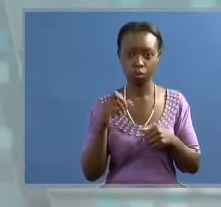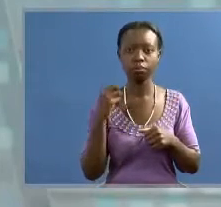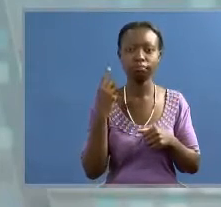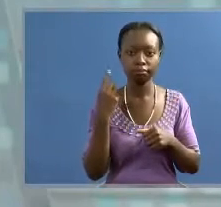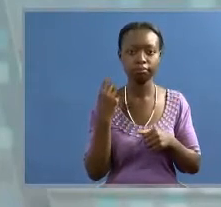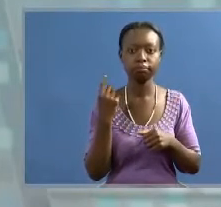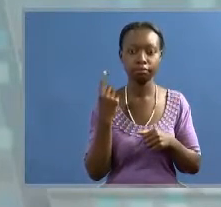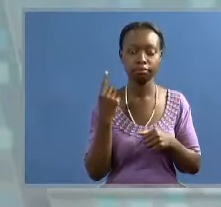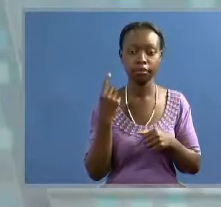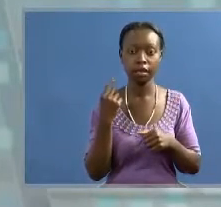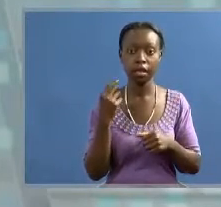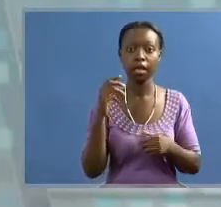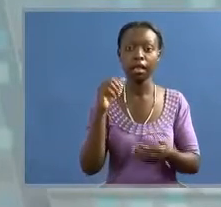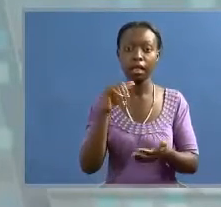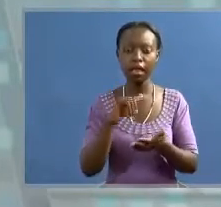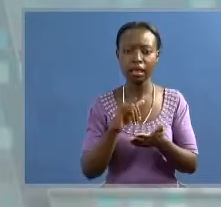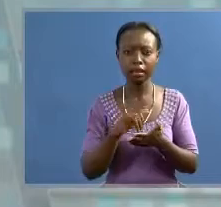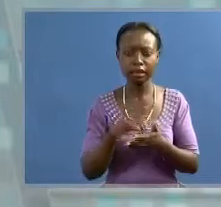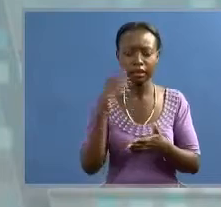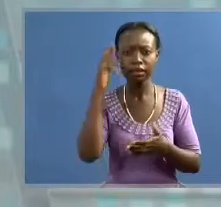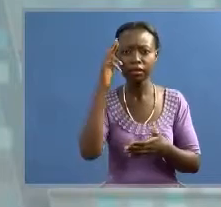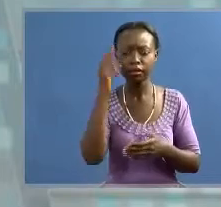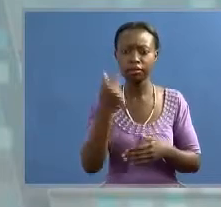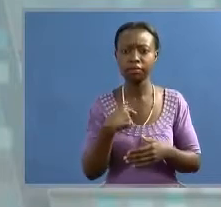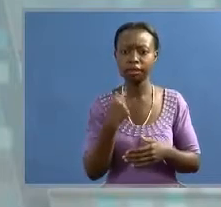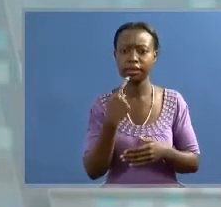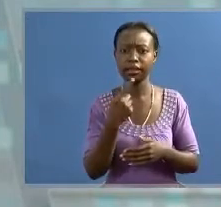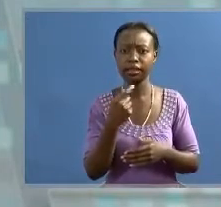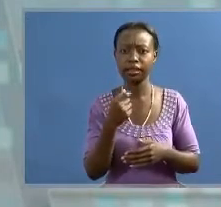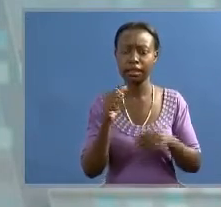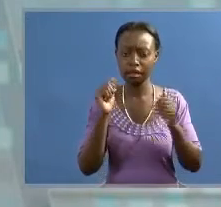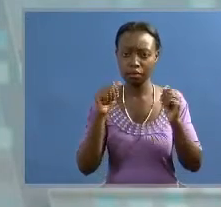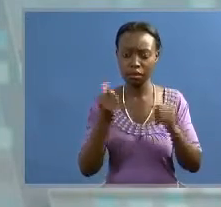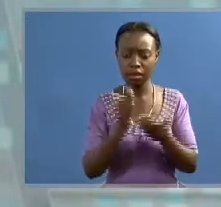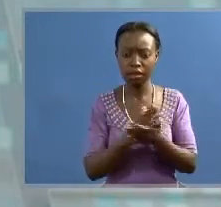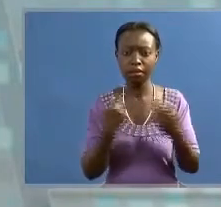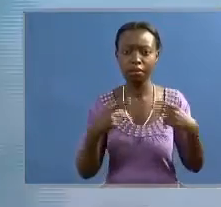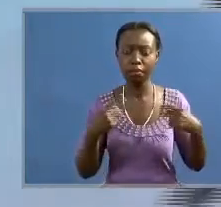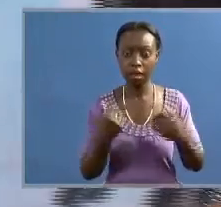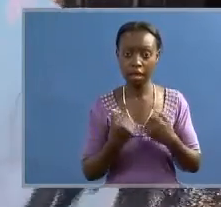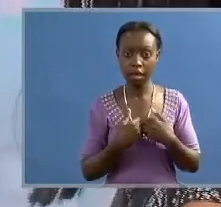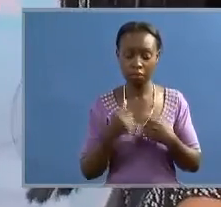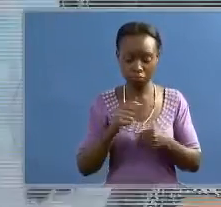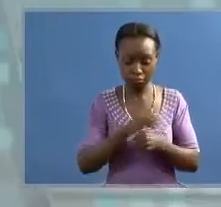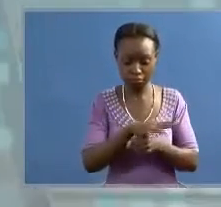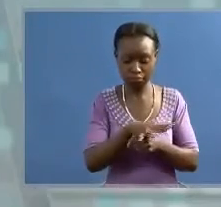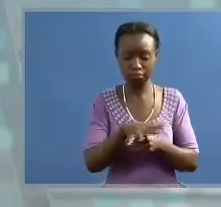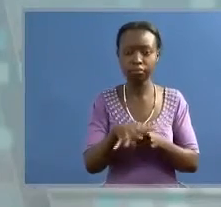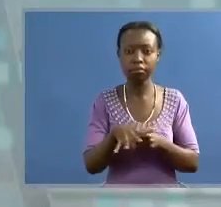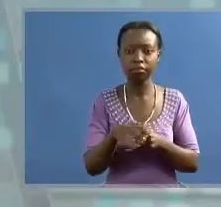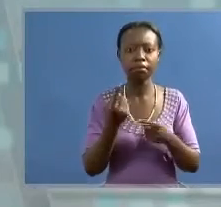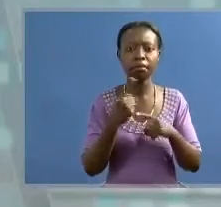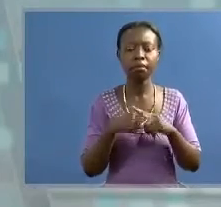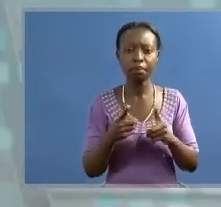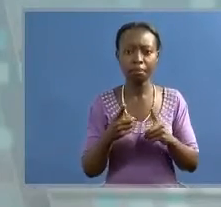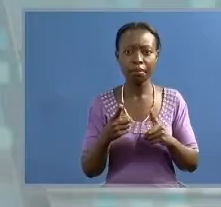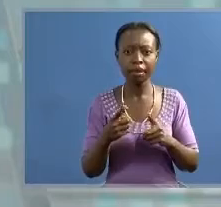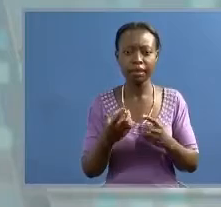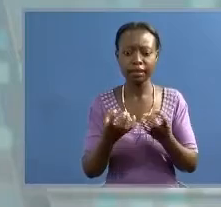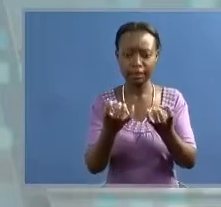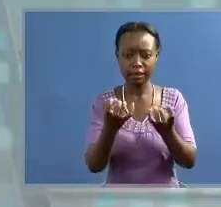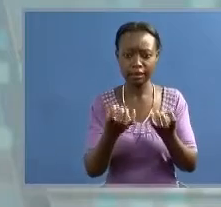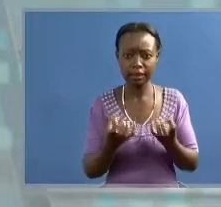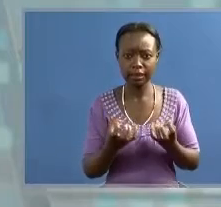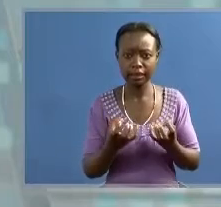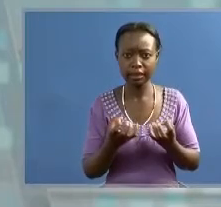I'm saying there are people who may have COVID-19, but they may not require any